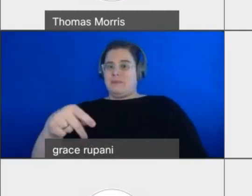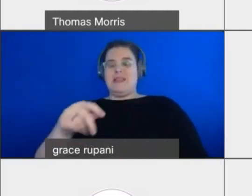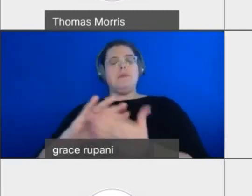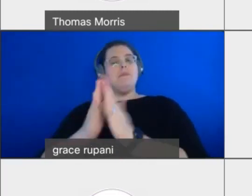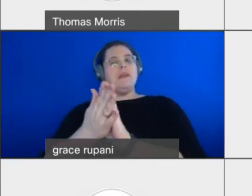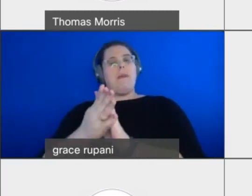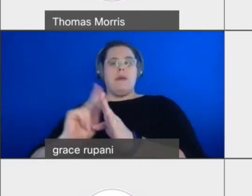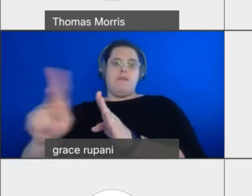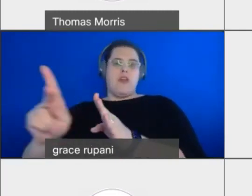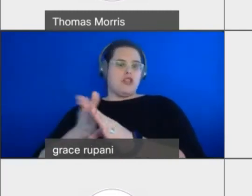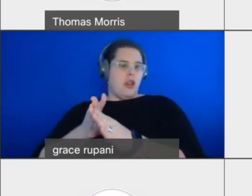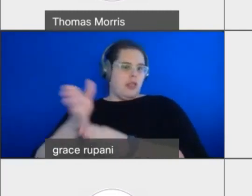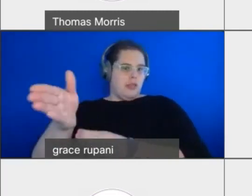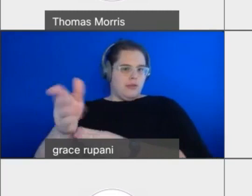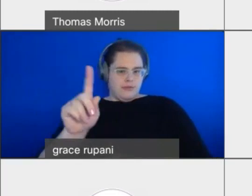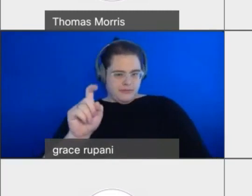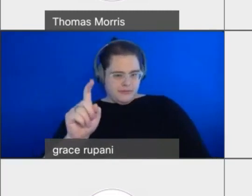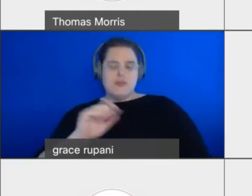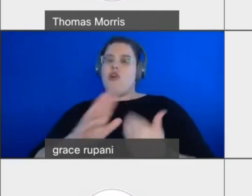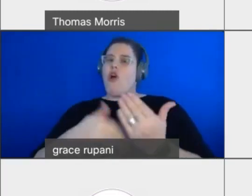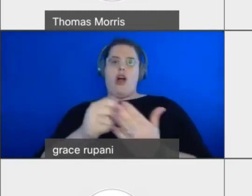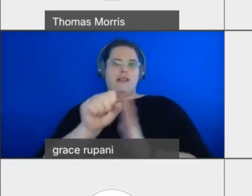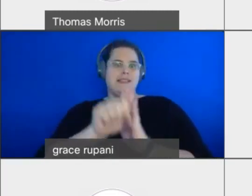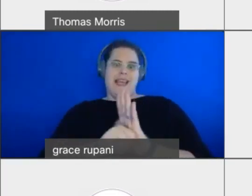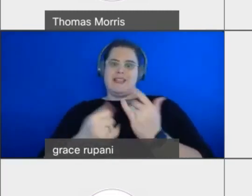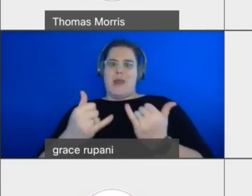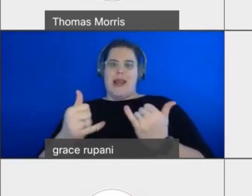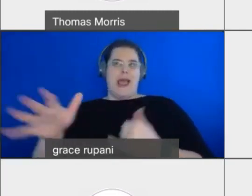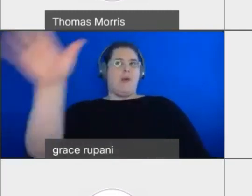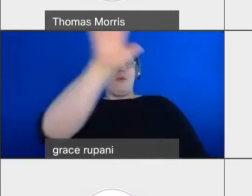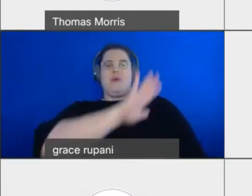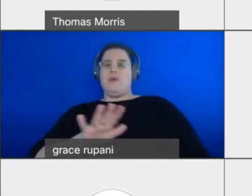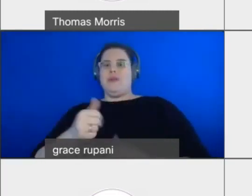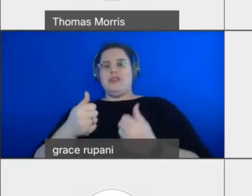think all states are grappling with and need to continue to grapple with.